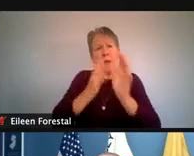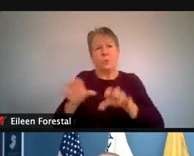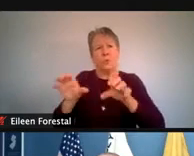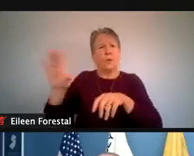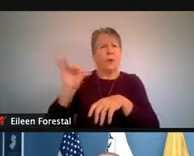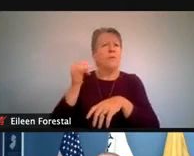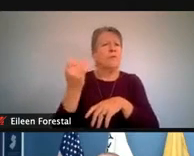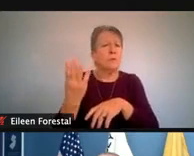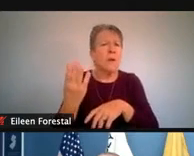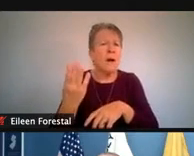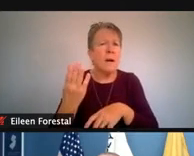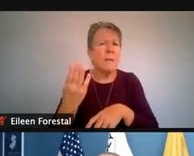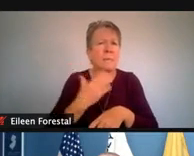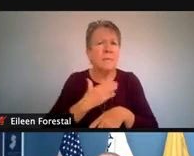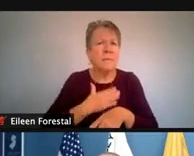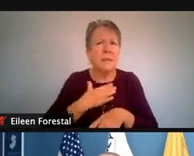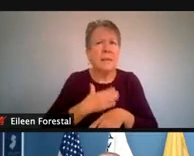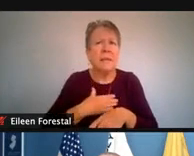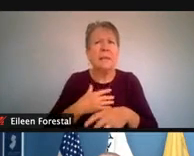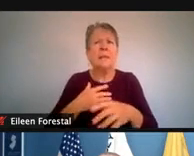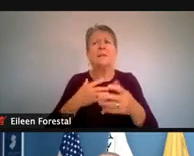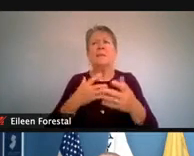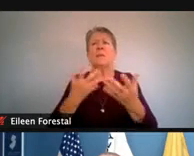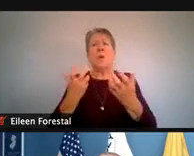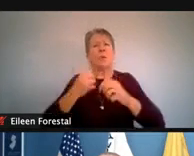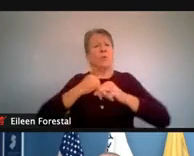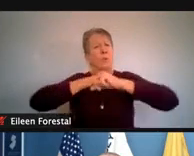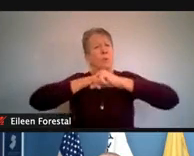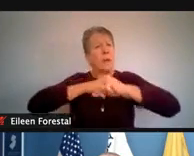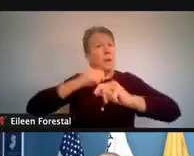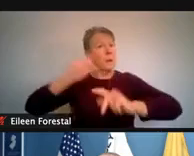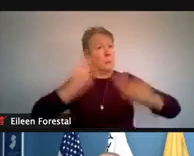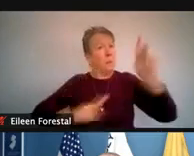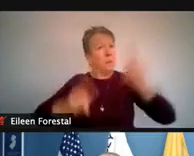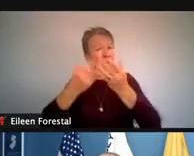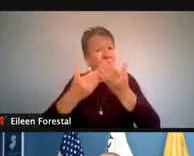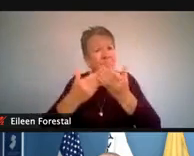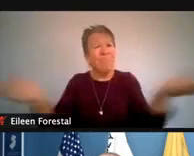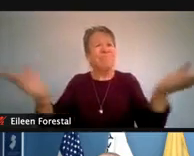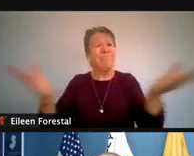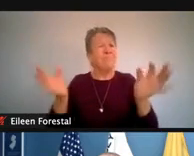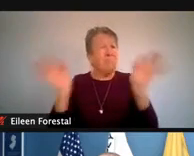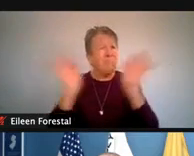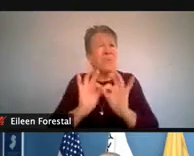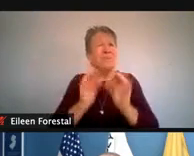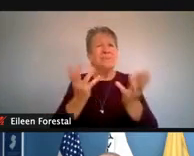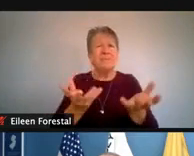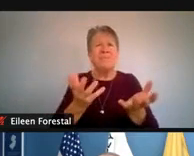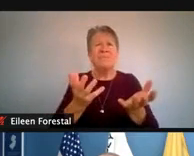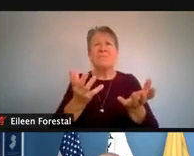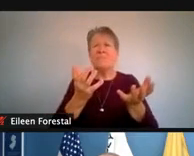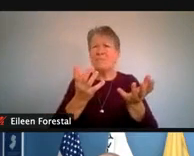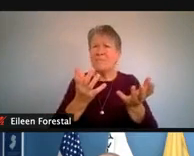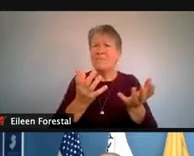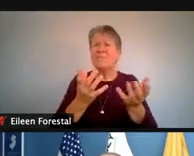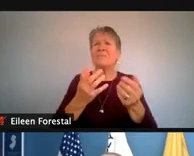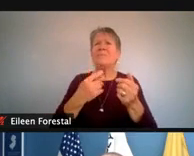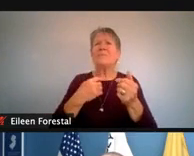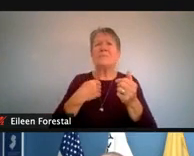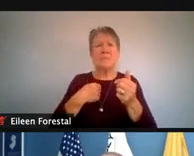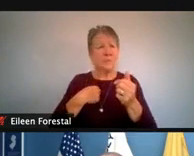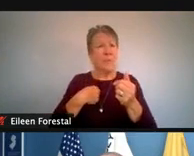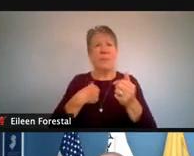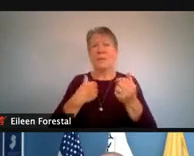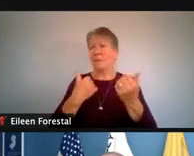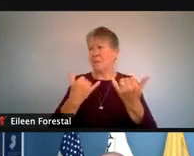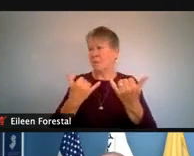exposed to COVID-19. We continue to build up this workforce, and with 100 newly hired contact tracers beginning